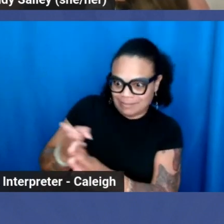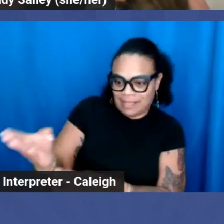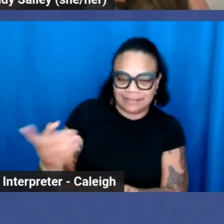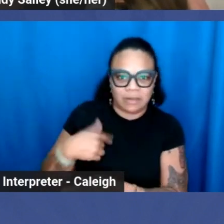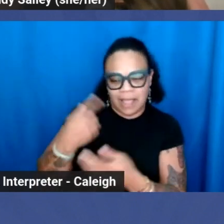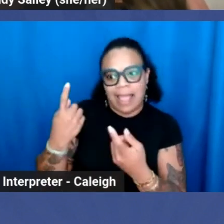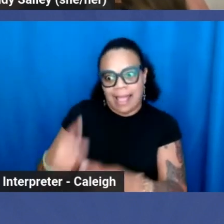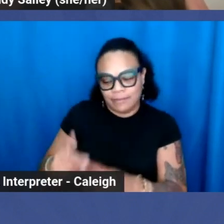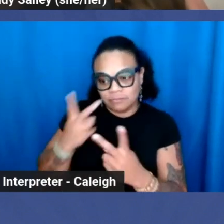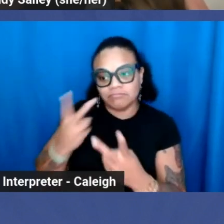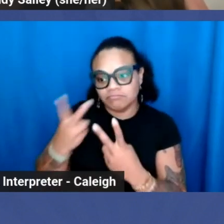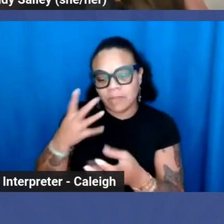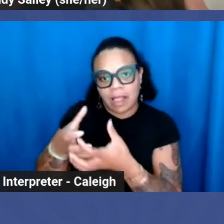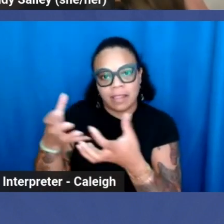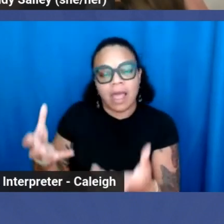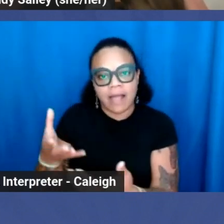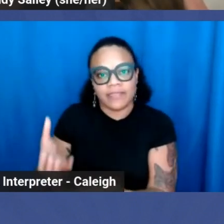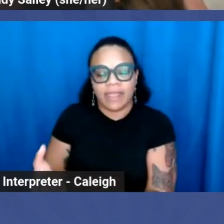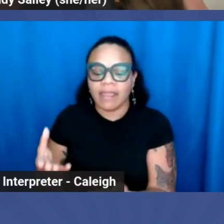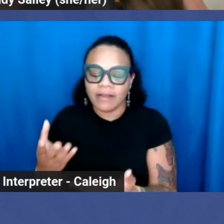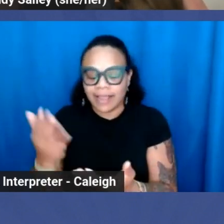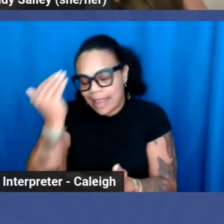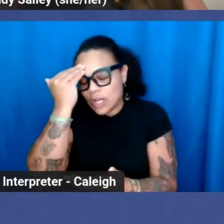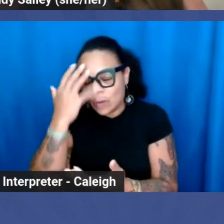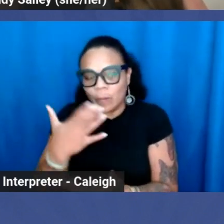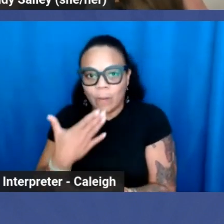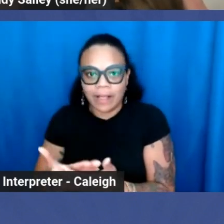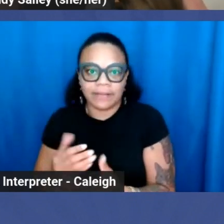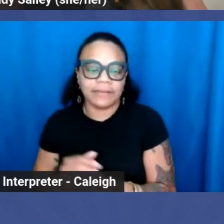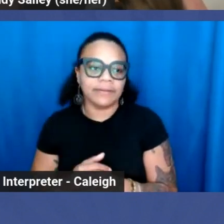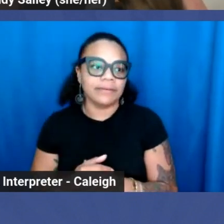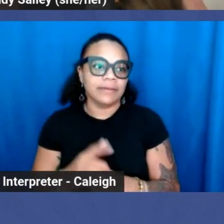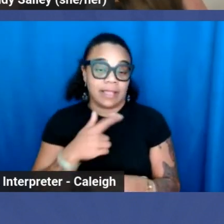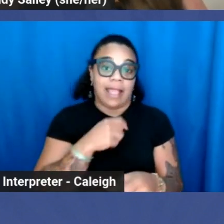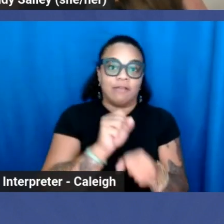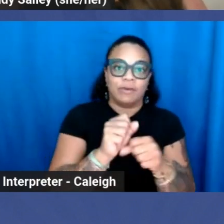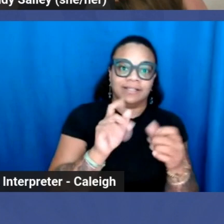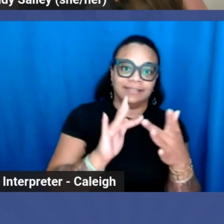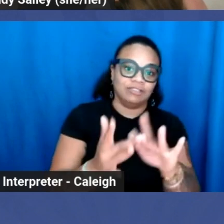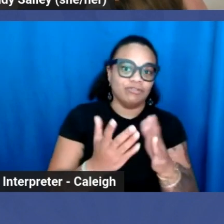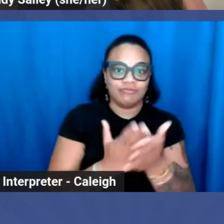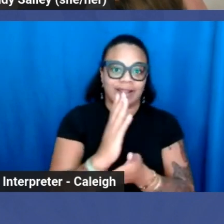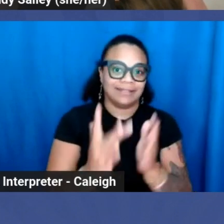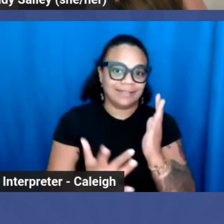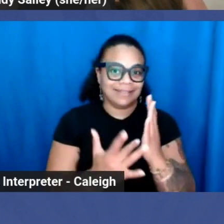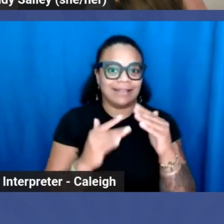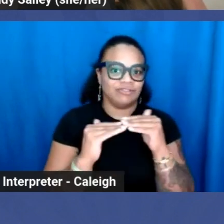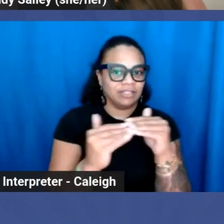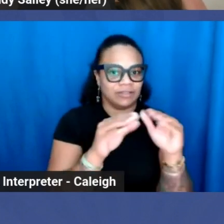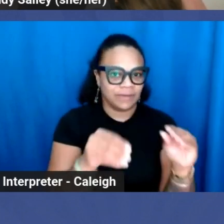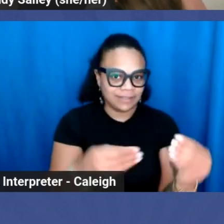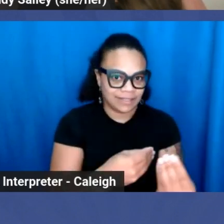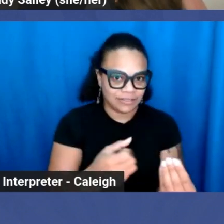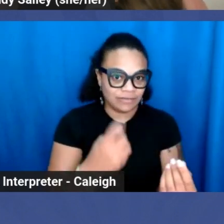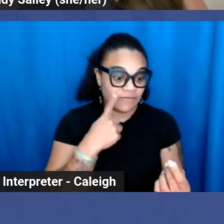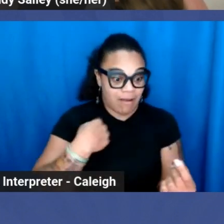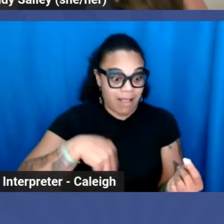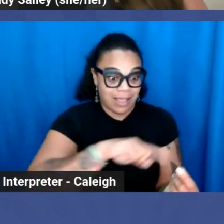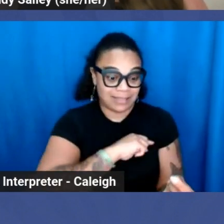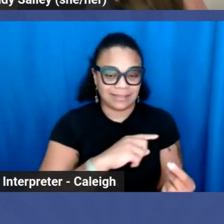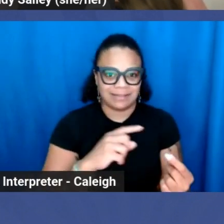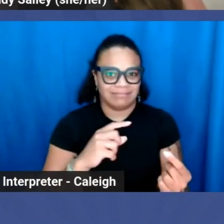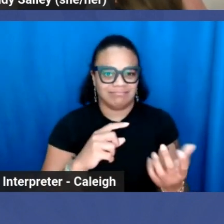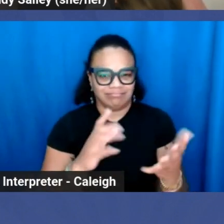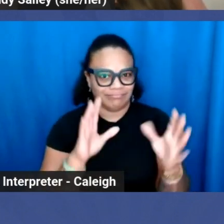that I think about a lot is that for me, I work at a digital rights tech justice organization. So like for us, tech is everything, right?